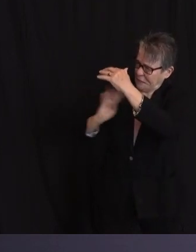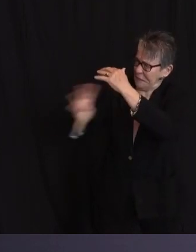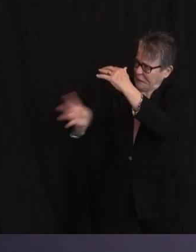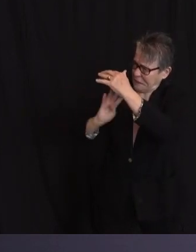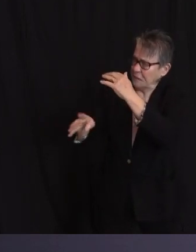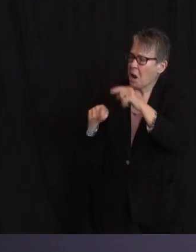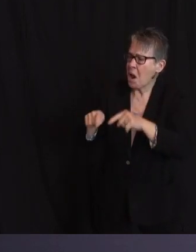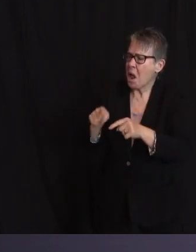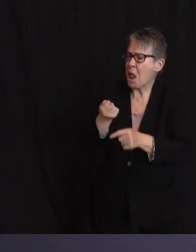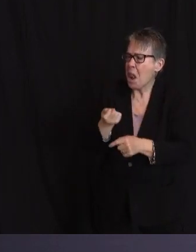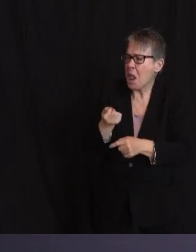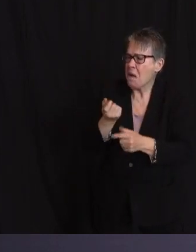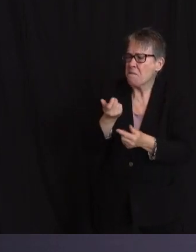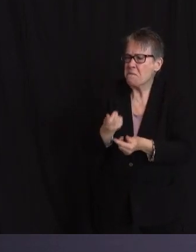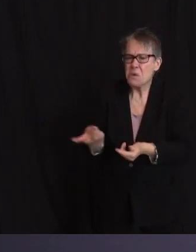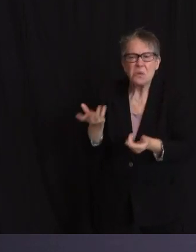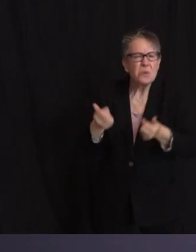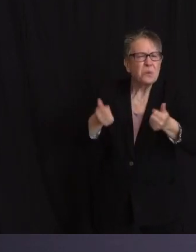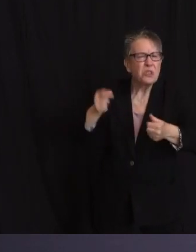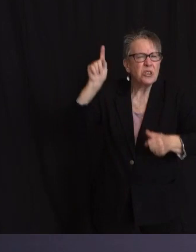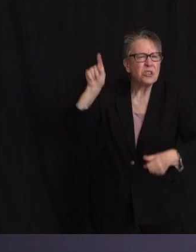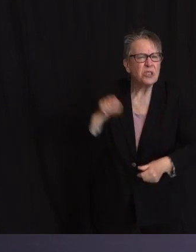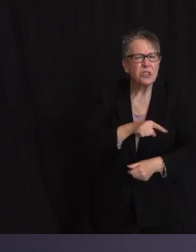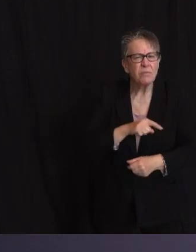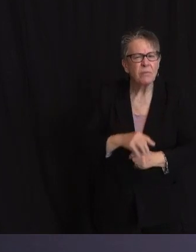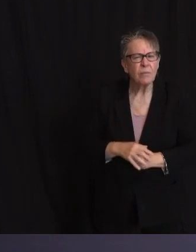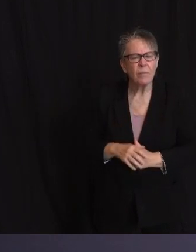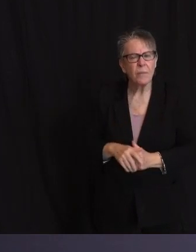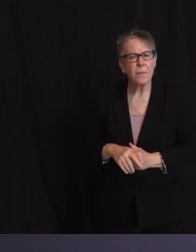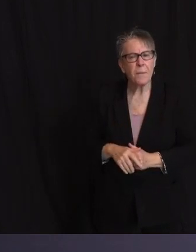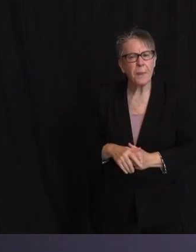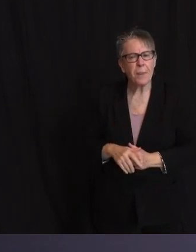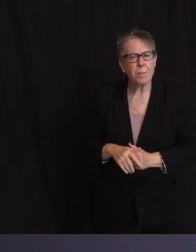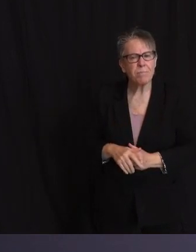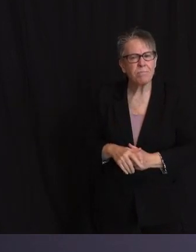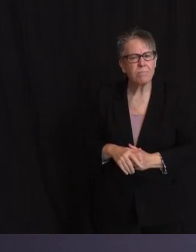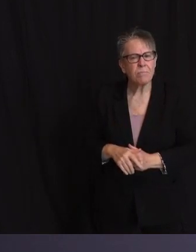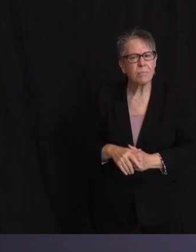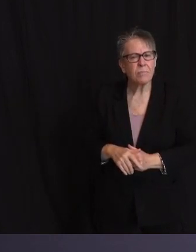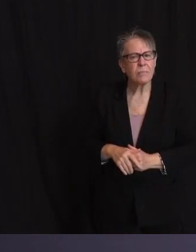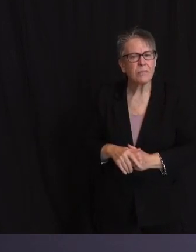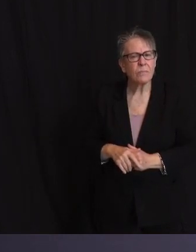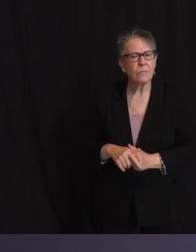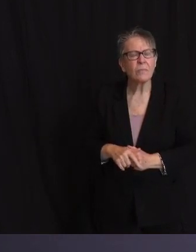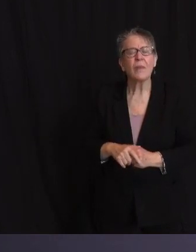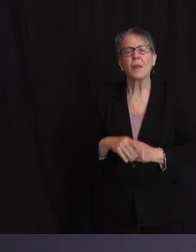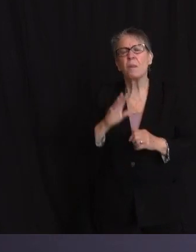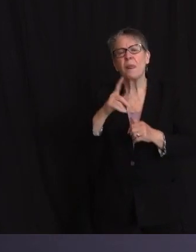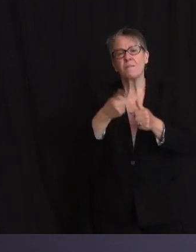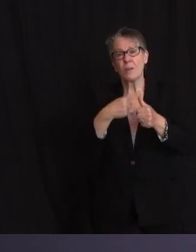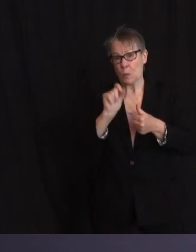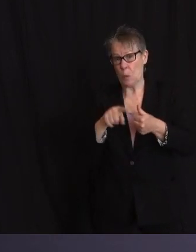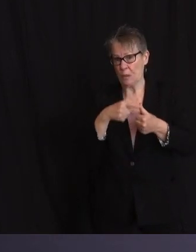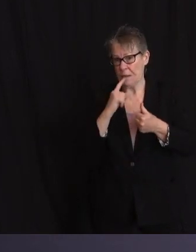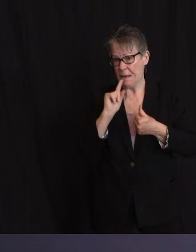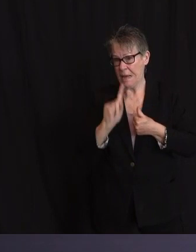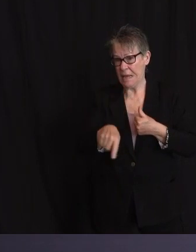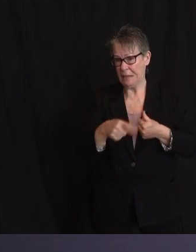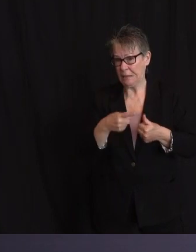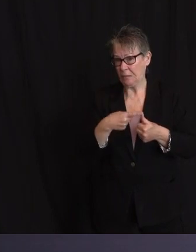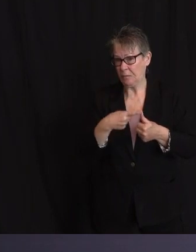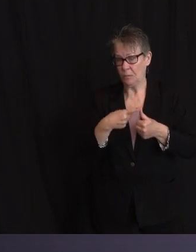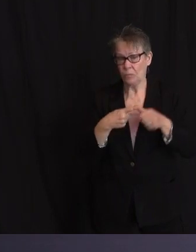with constantly. Governor Cuomo is on that list. There are many. I saw it. I can't say that we've had any discussions about it, but Paramount is going to